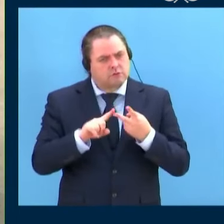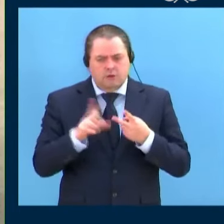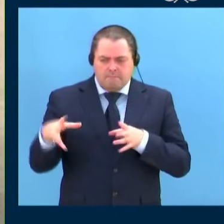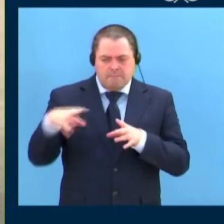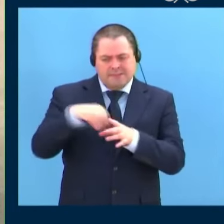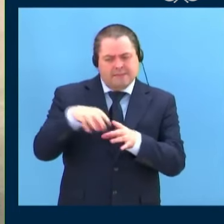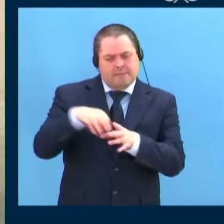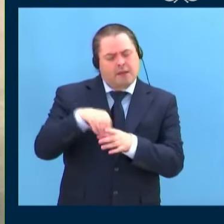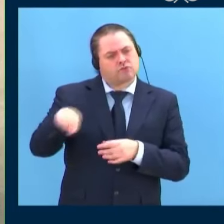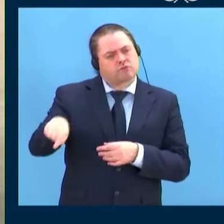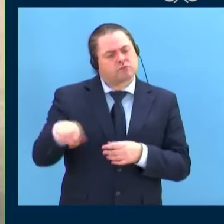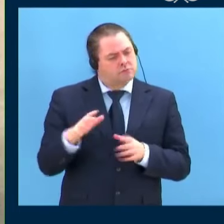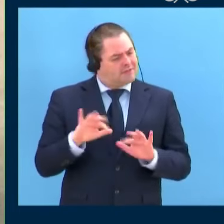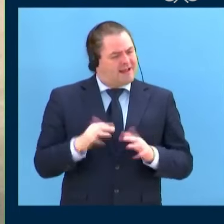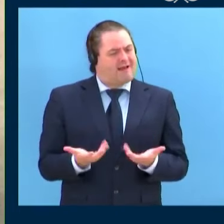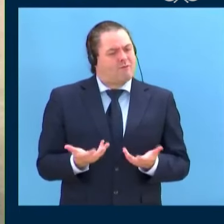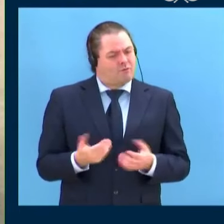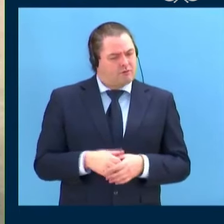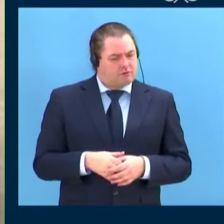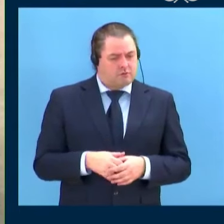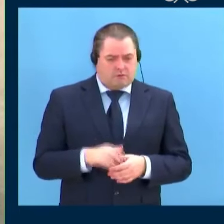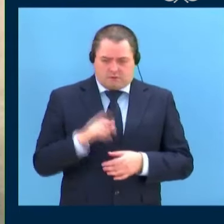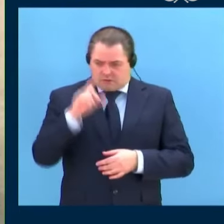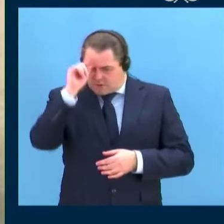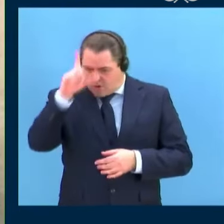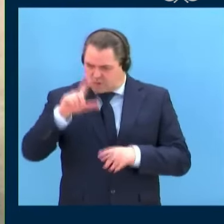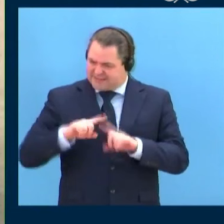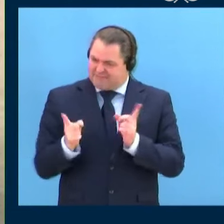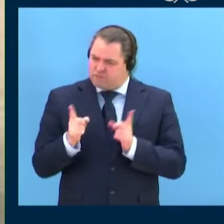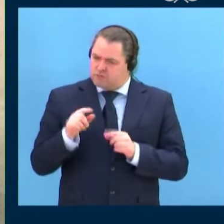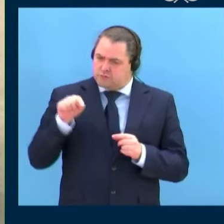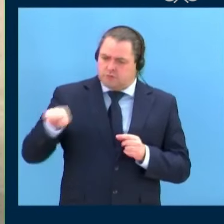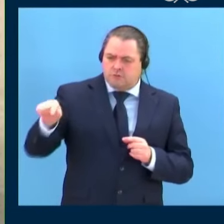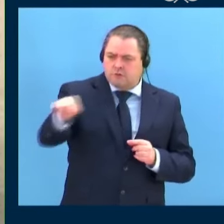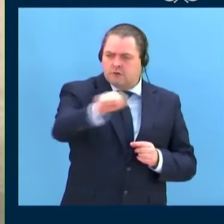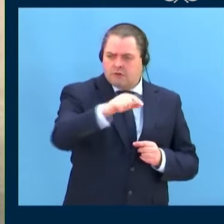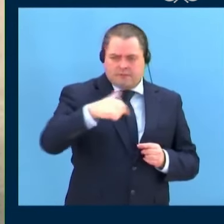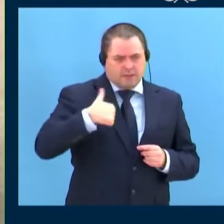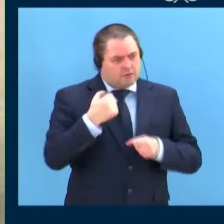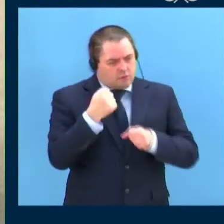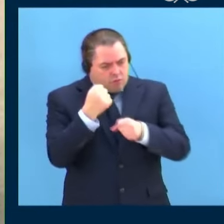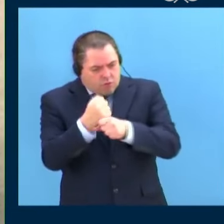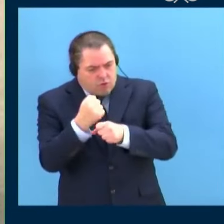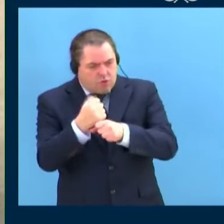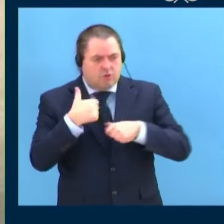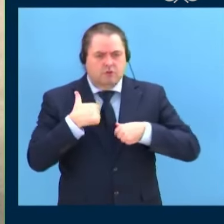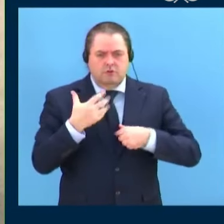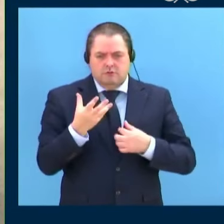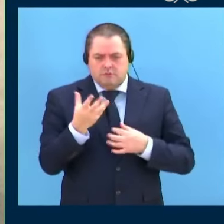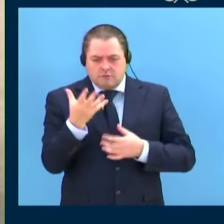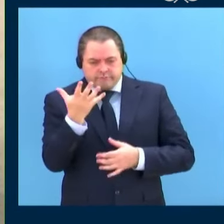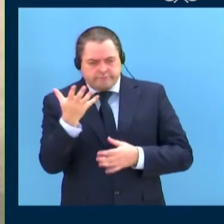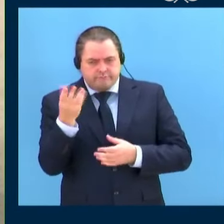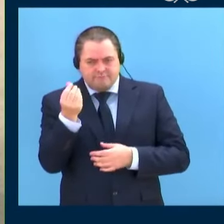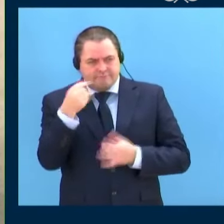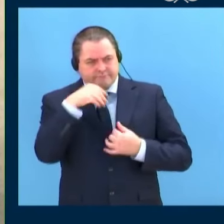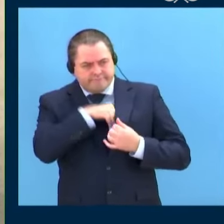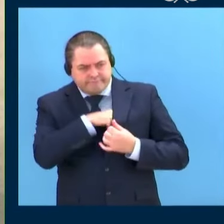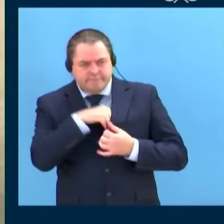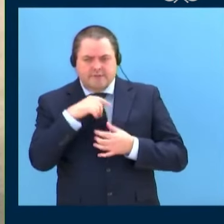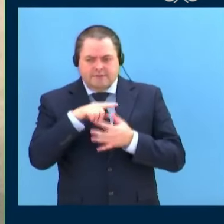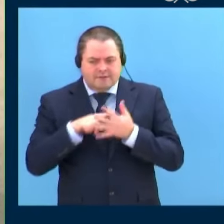rights. Many cultural differences are relevant to socioeconomic outcomes and policy design. When